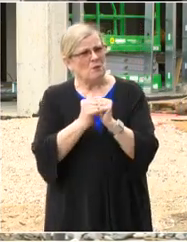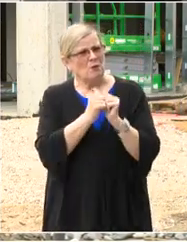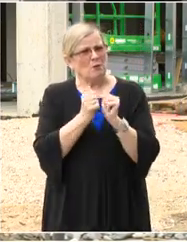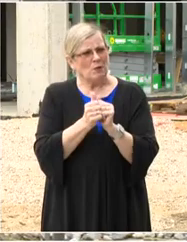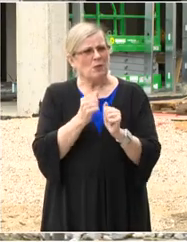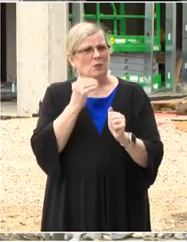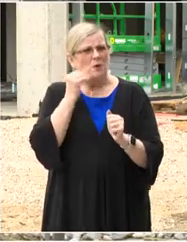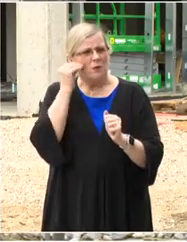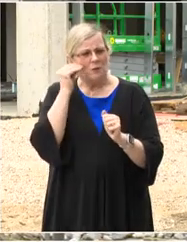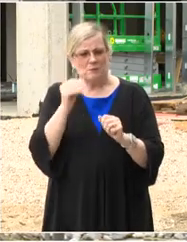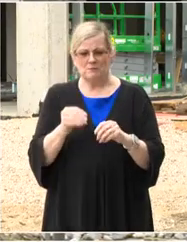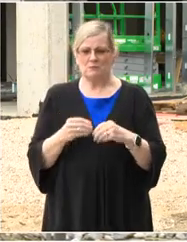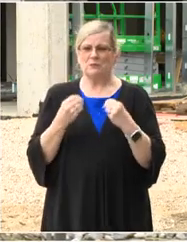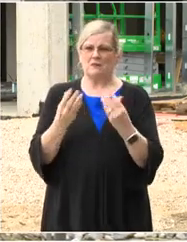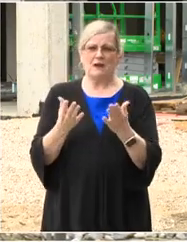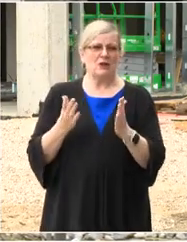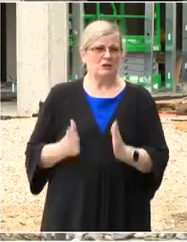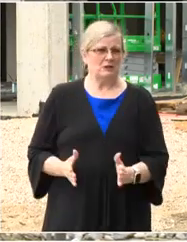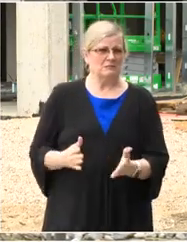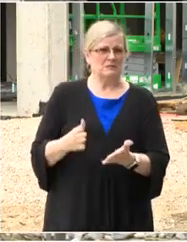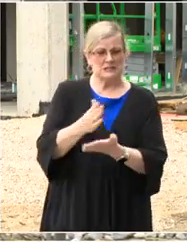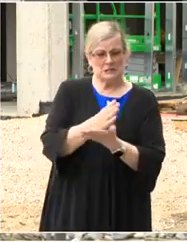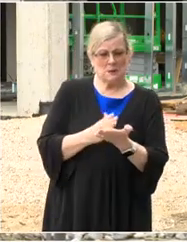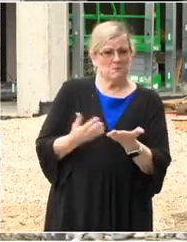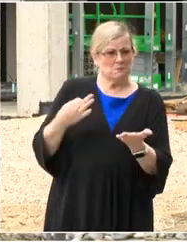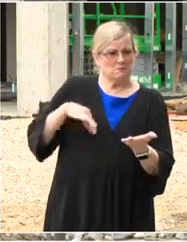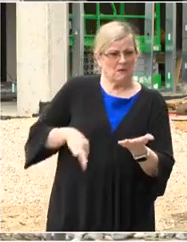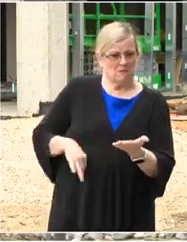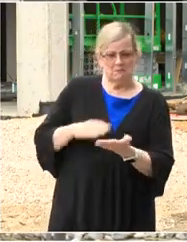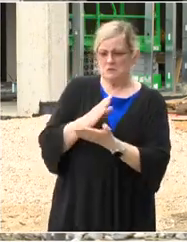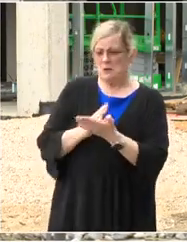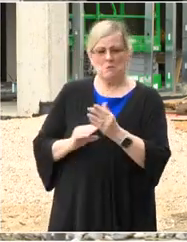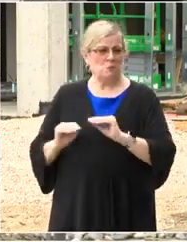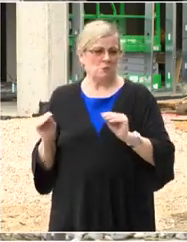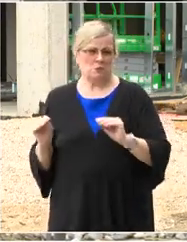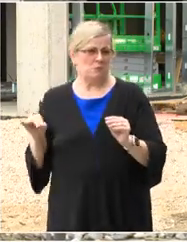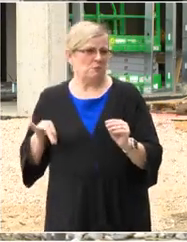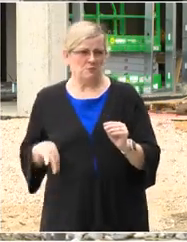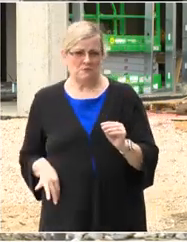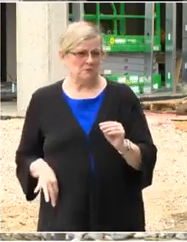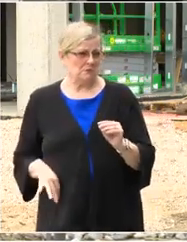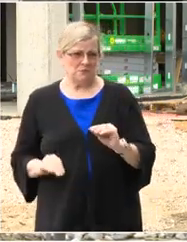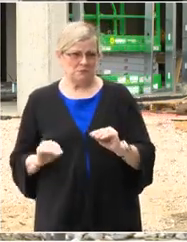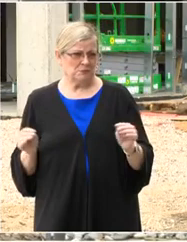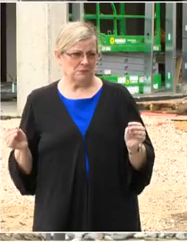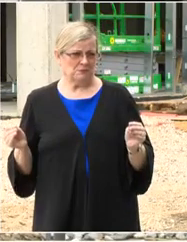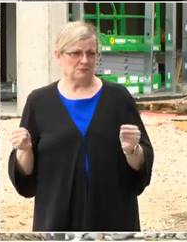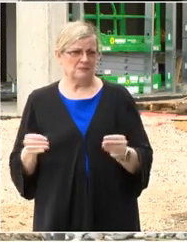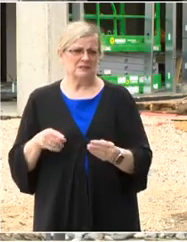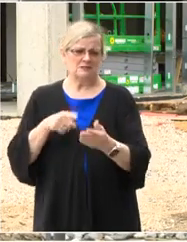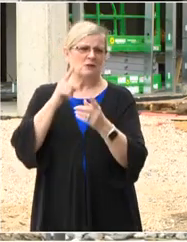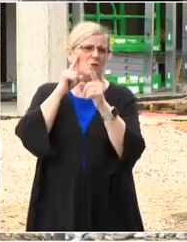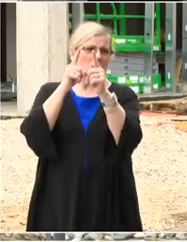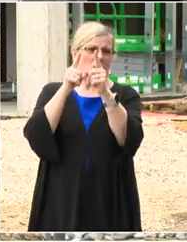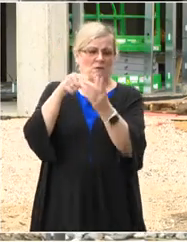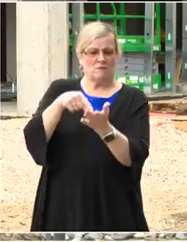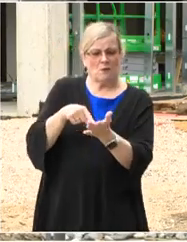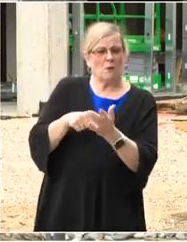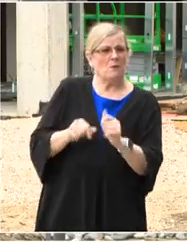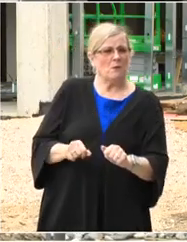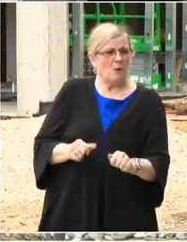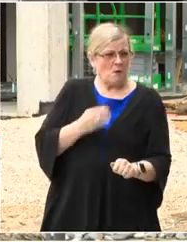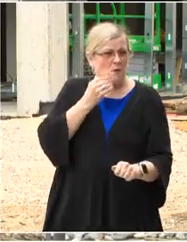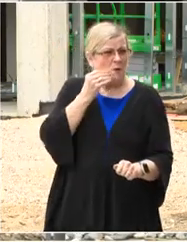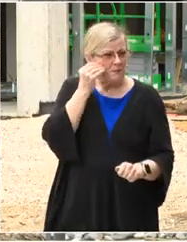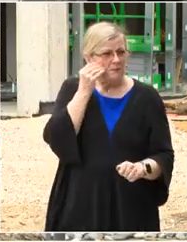and for-profit, all with the same goal of creating decent, safe, affordable housing for our residents. And so I want to